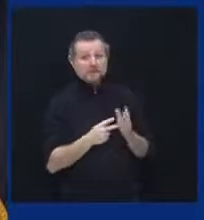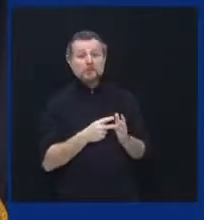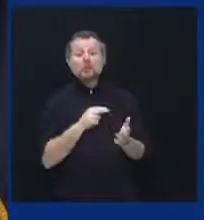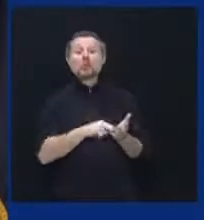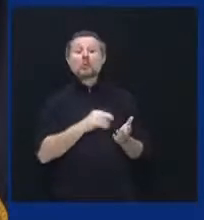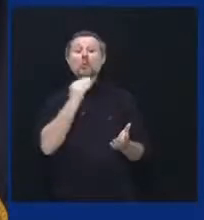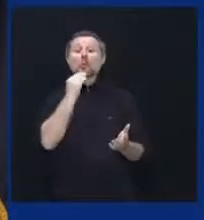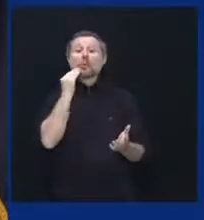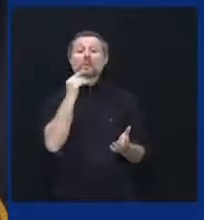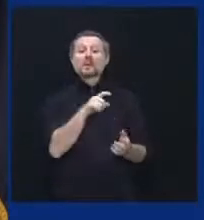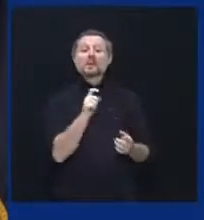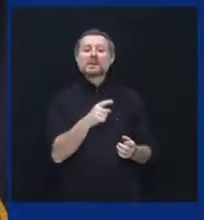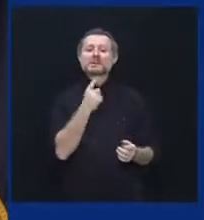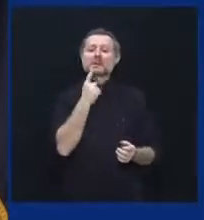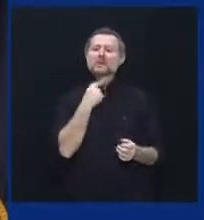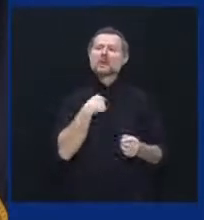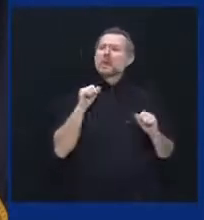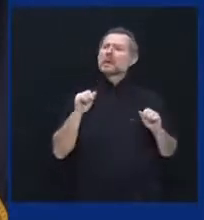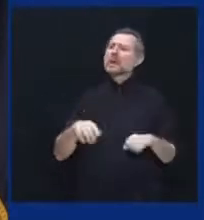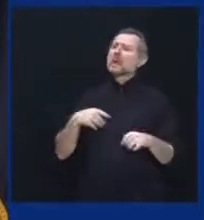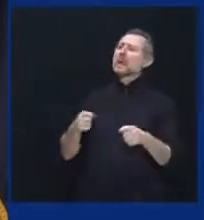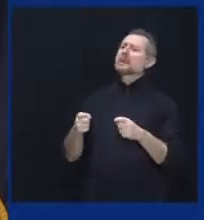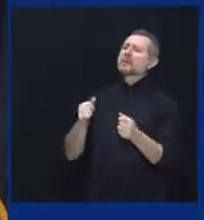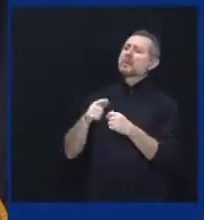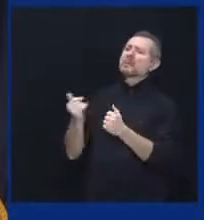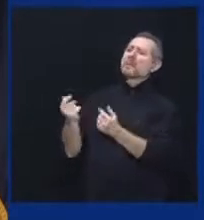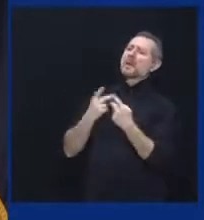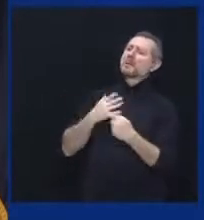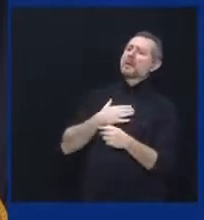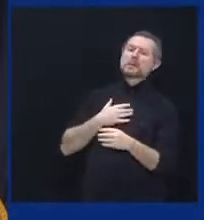law, say that they could handle those people.